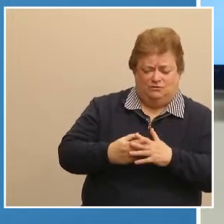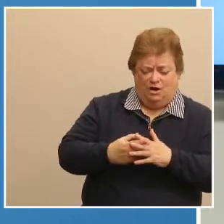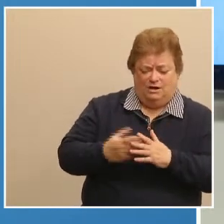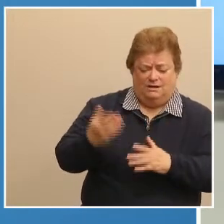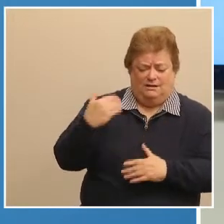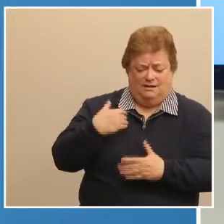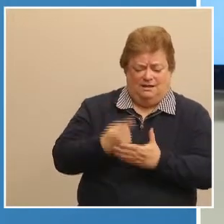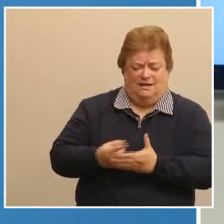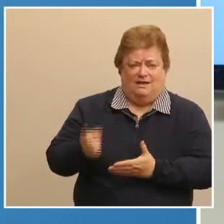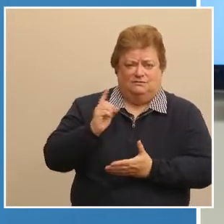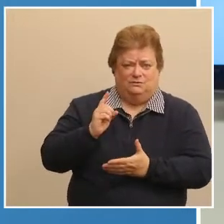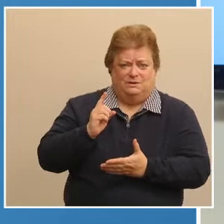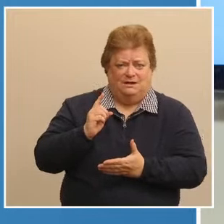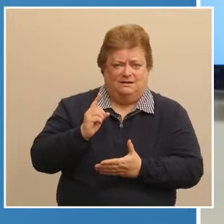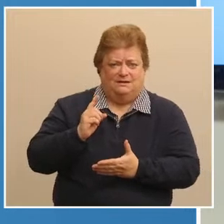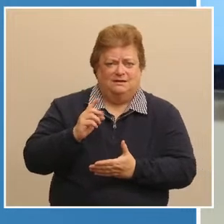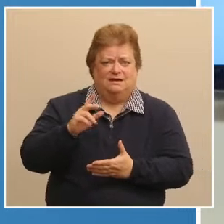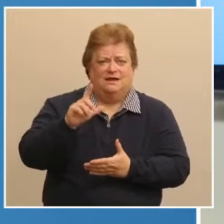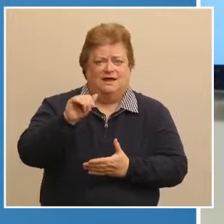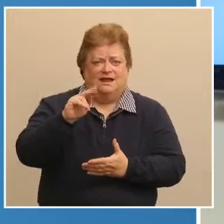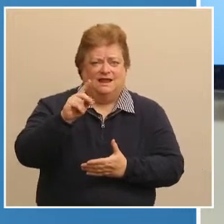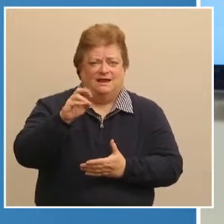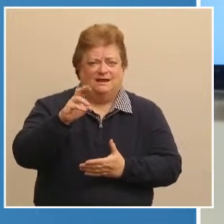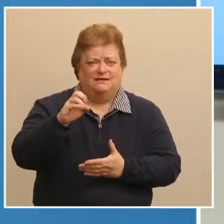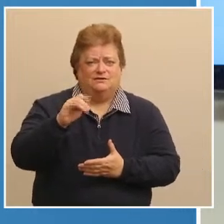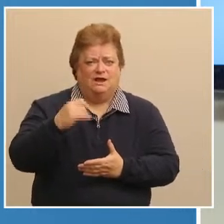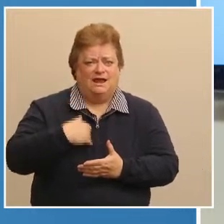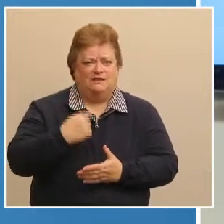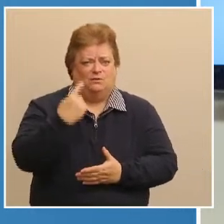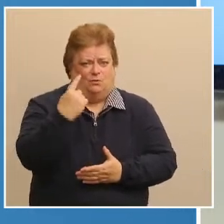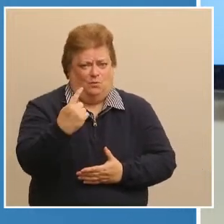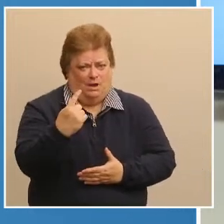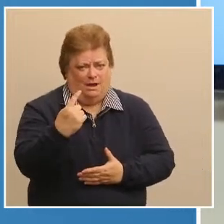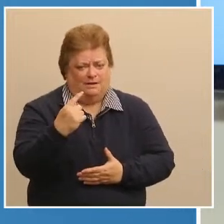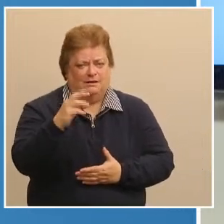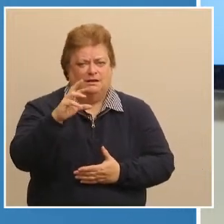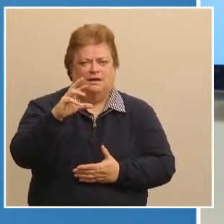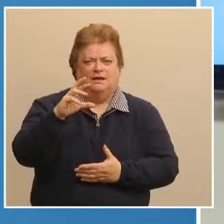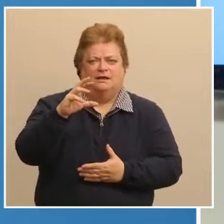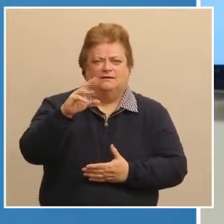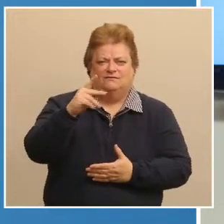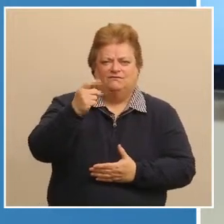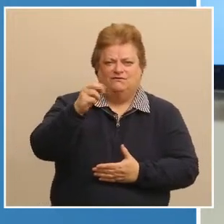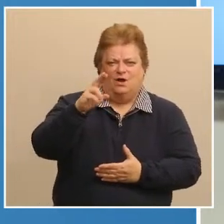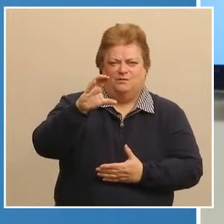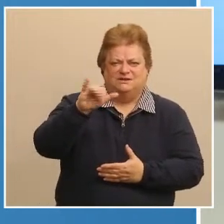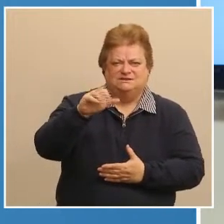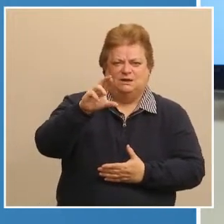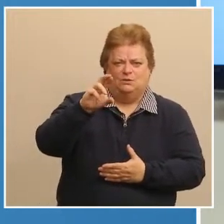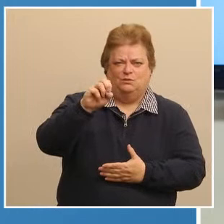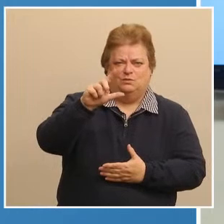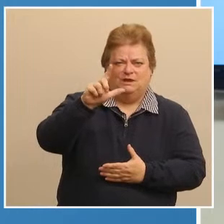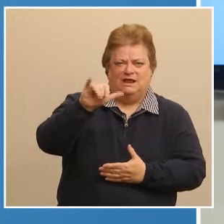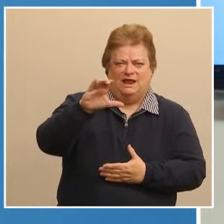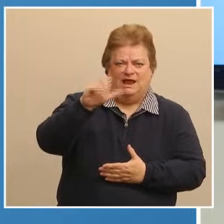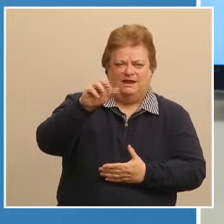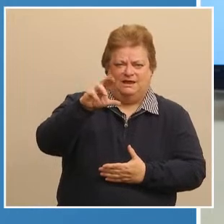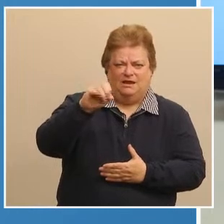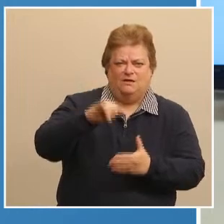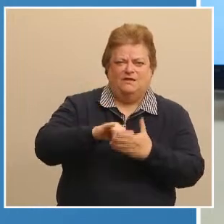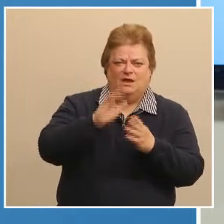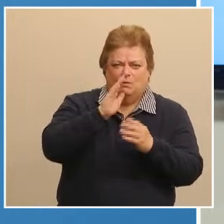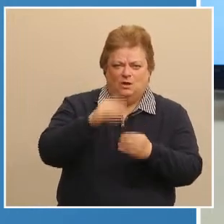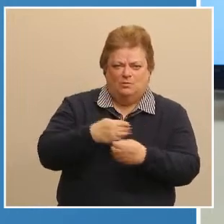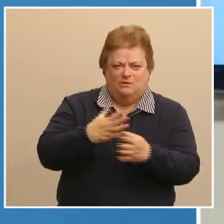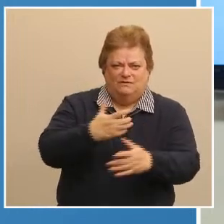last week. Lancaster County has one participating pharmacy, RelyCare, that will provide COVID-19 vaccine